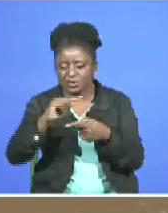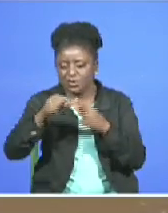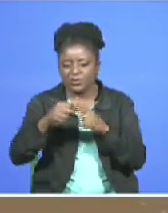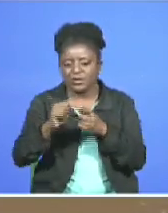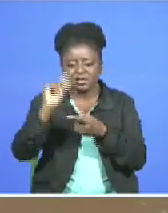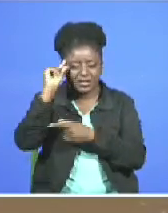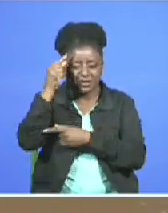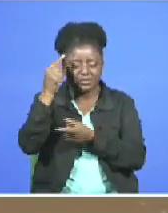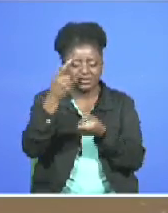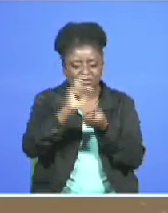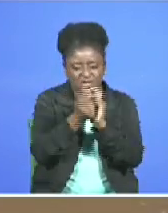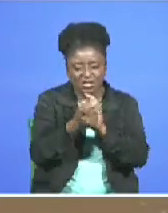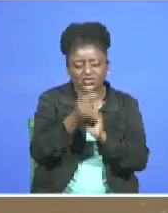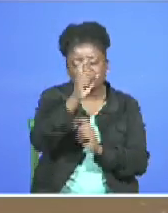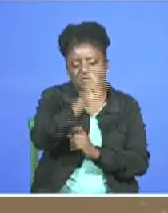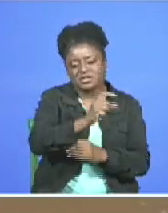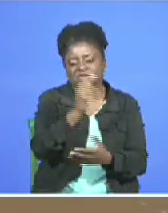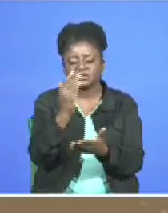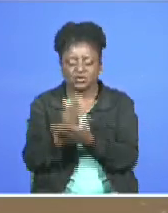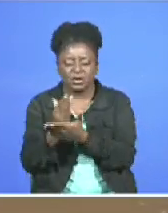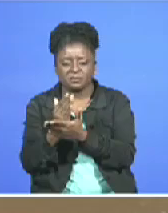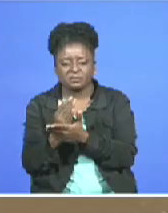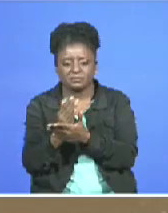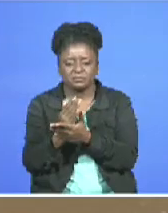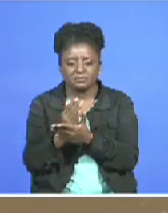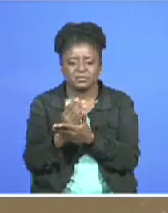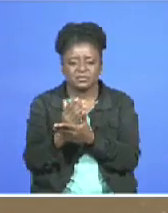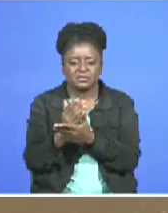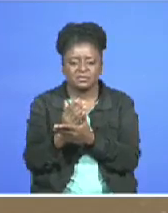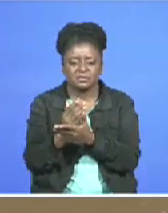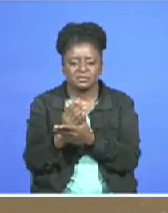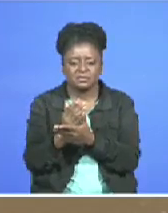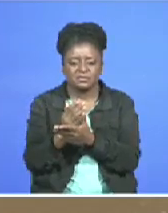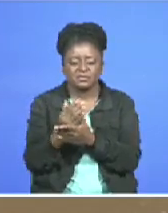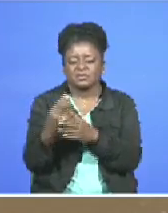change must stop because the load rests solely on the Bahamian people.